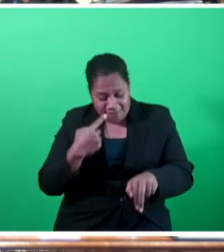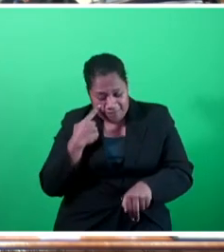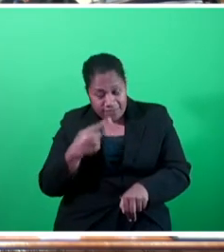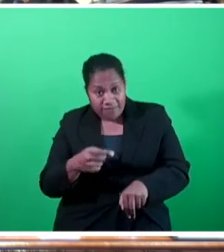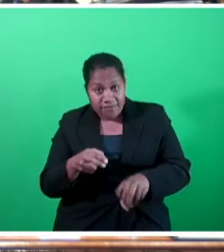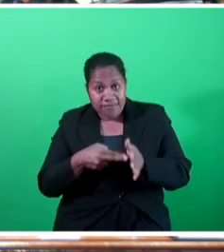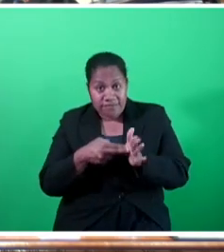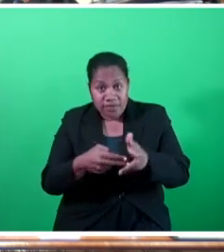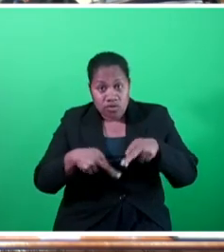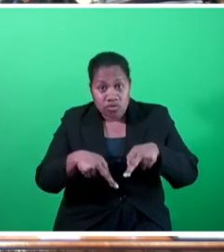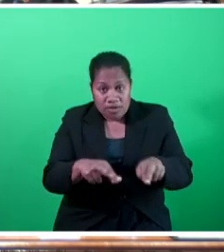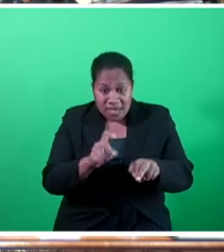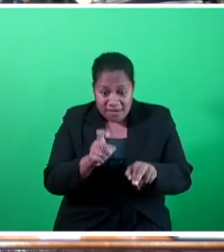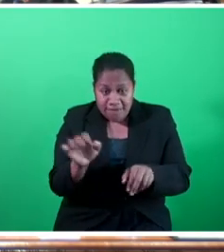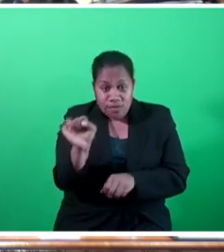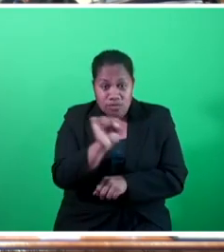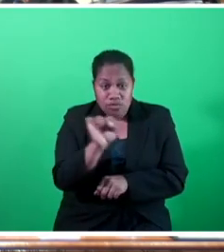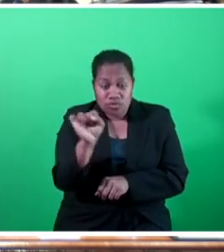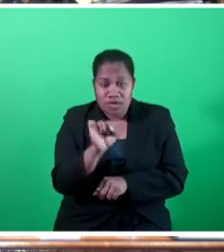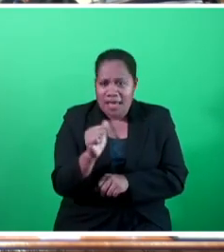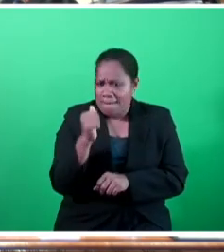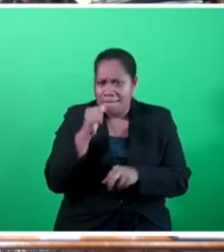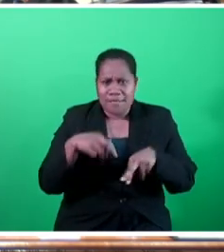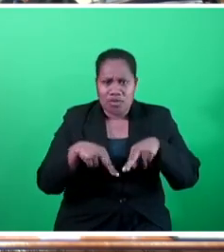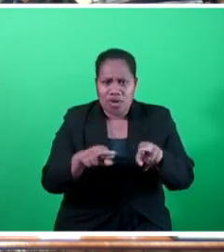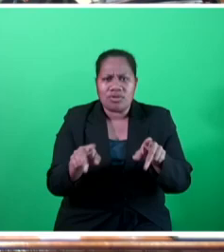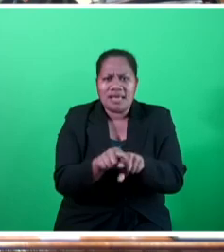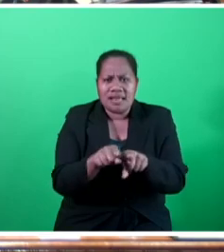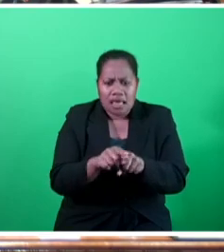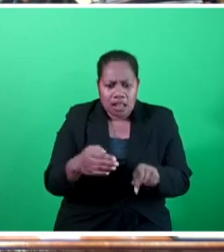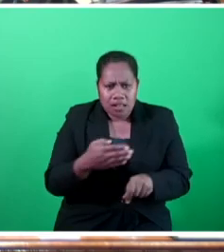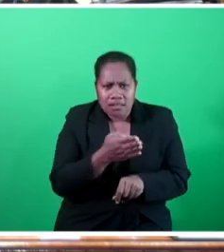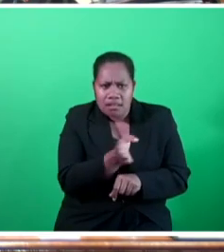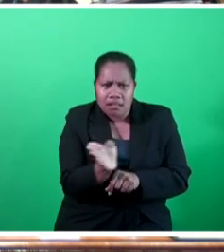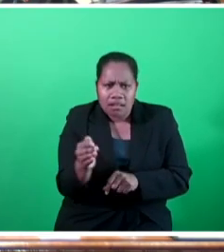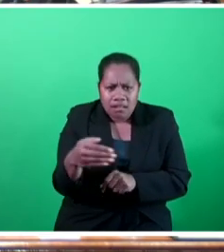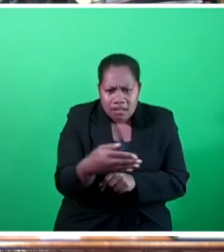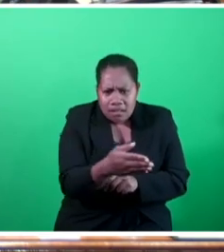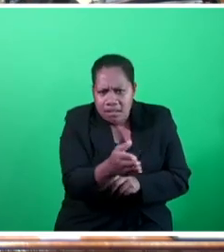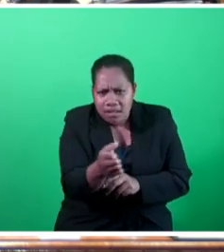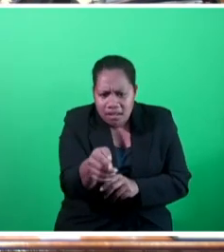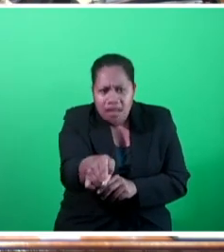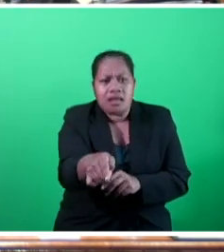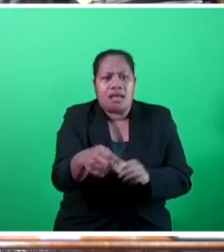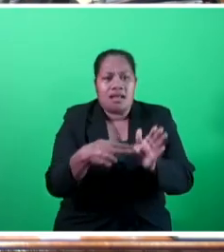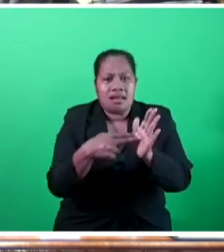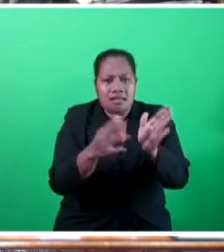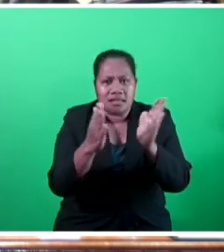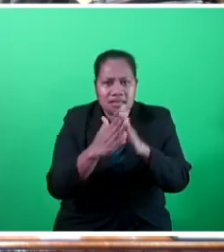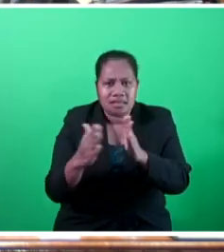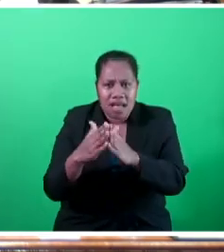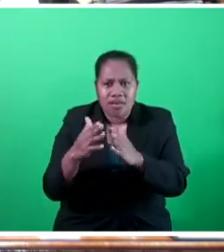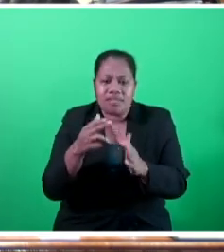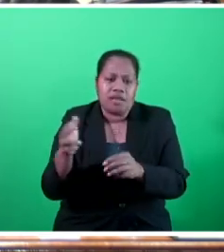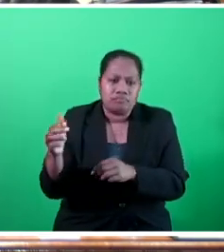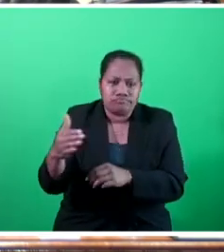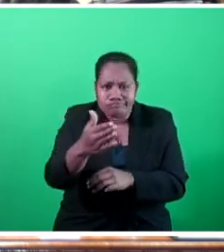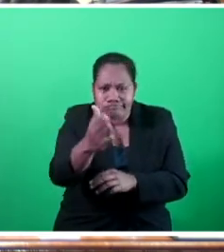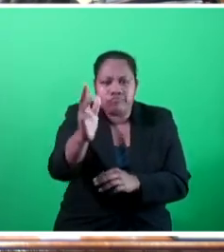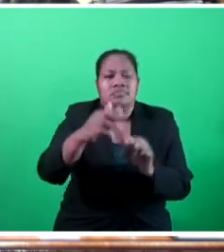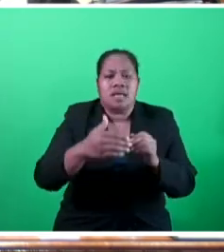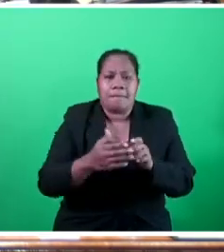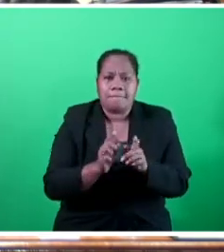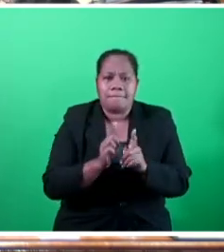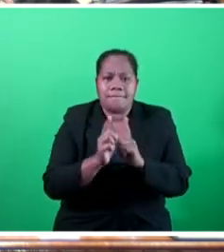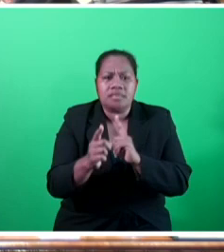drive through the back road, you'll see it kind of snakes its way through Nadi town, reaching Nadi town, then it spills out past Denarau.